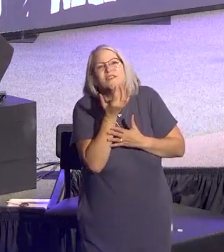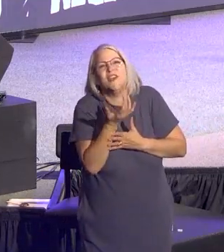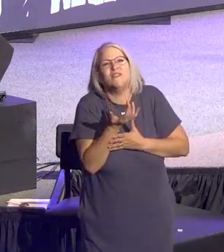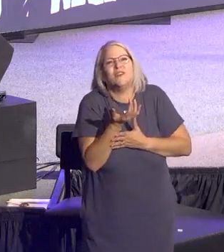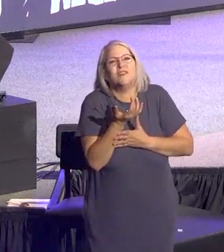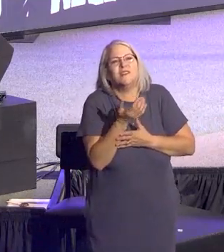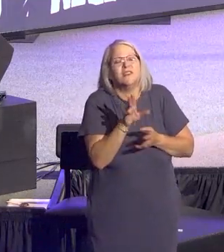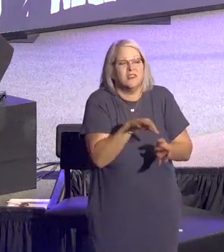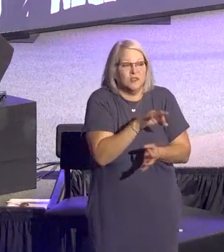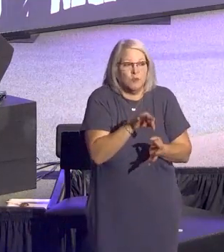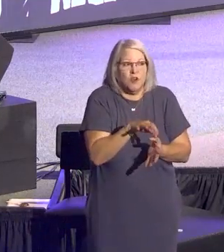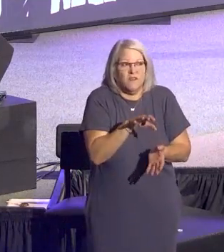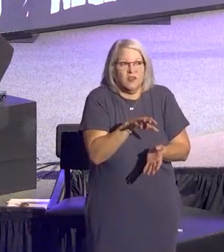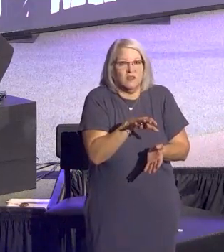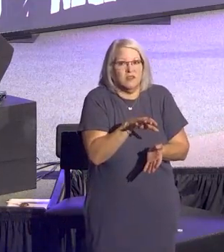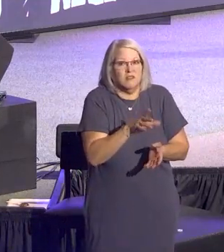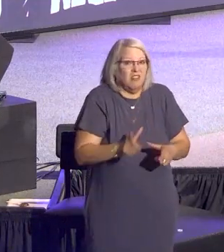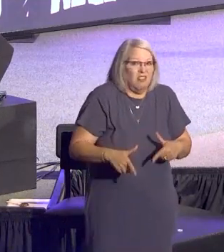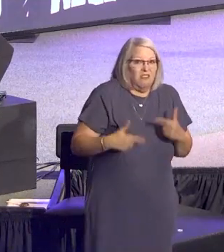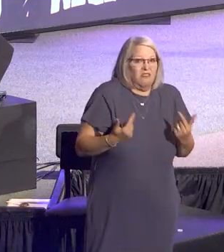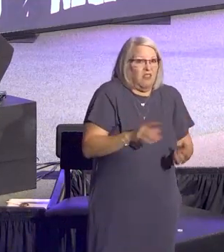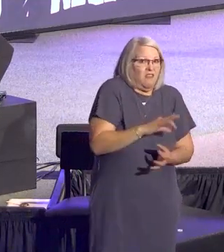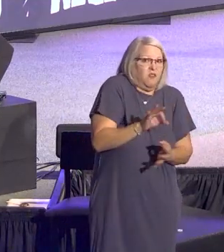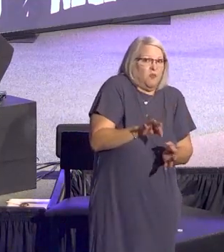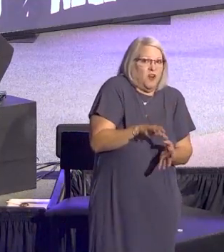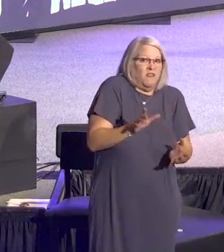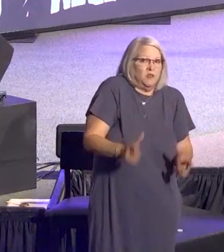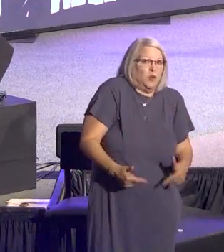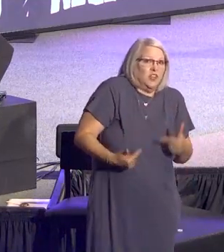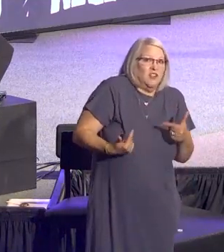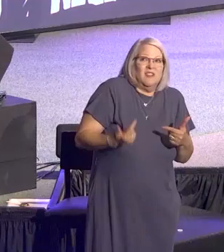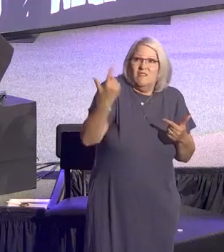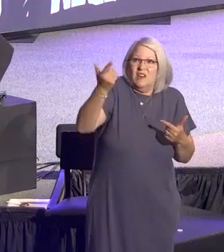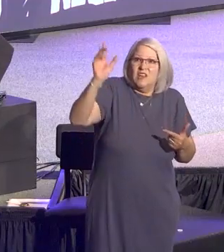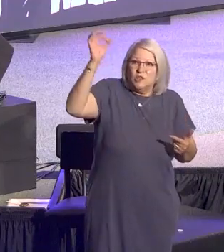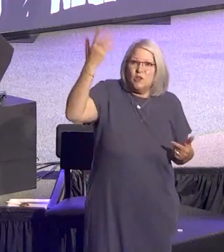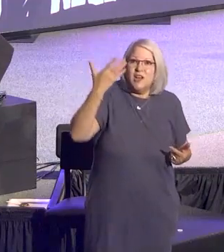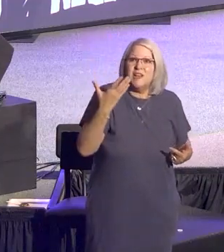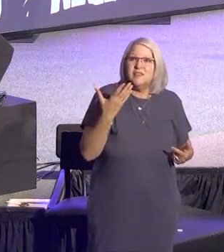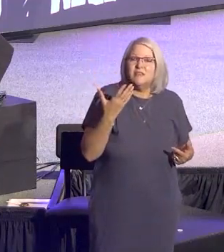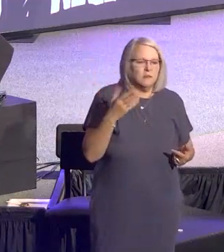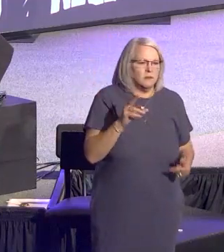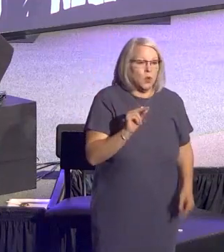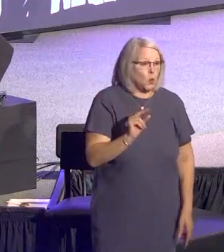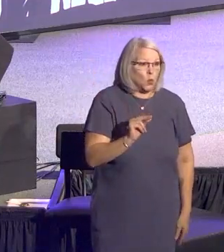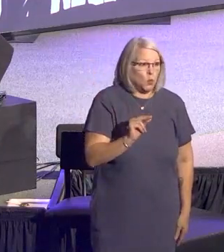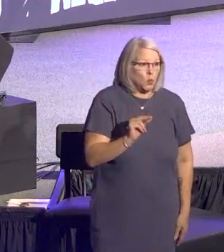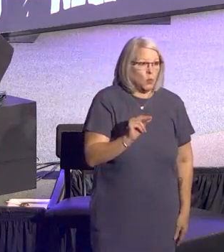Is it perfect? Is life perfect when you're living in his grace? No.